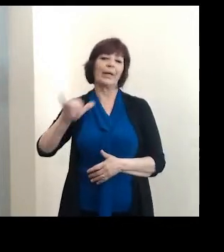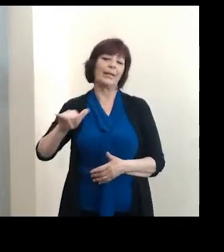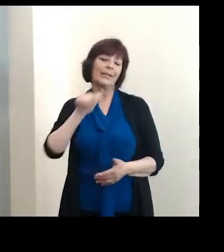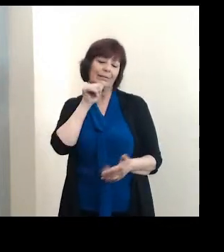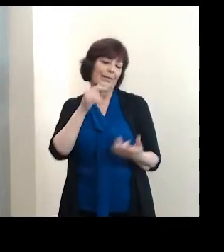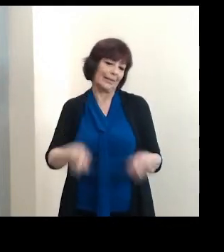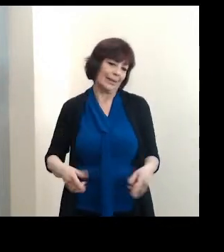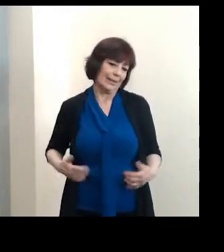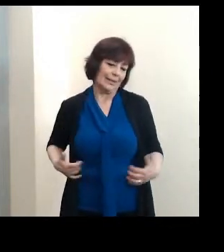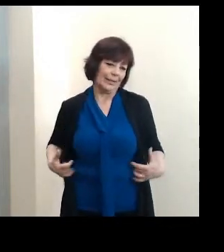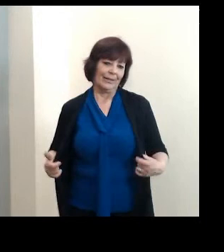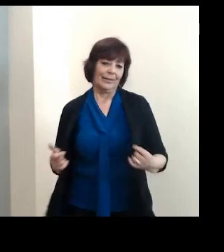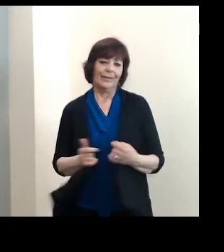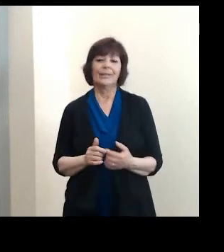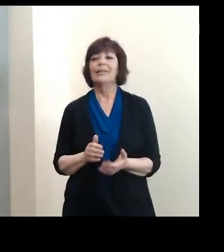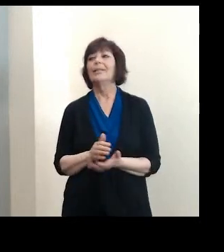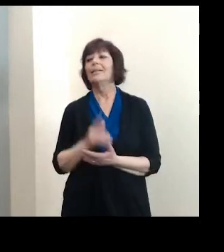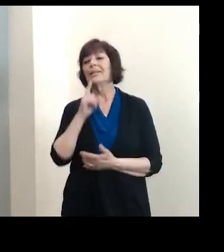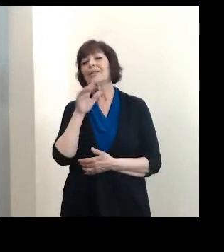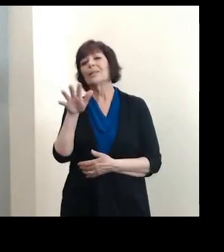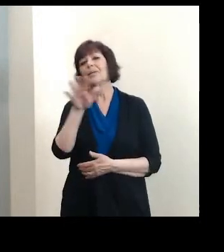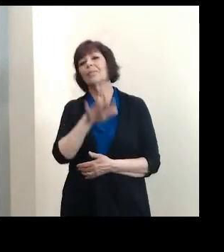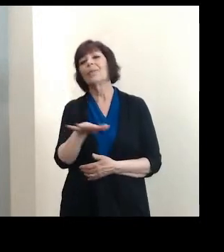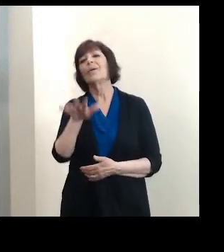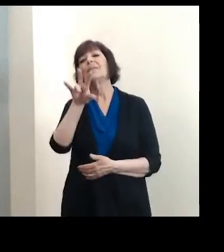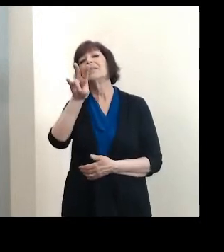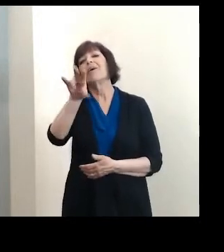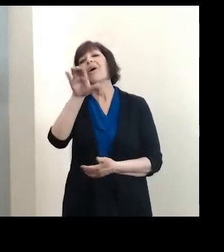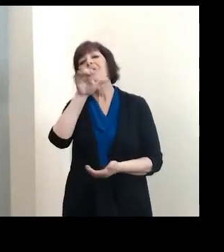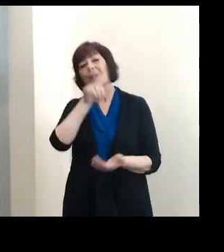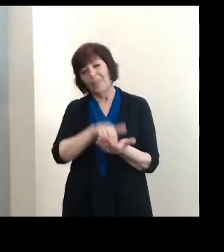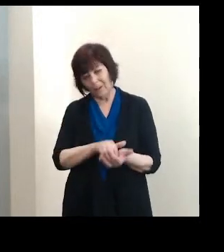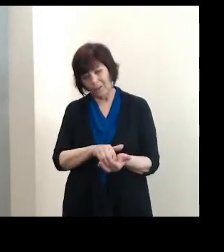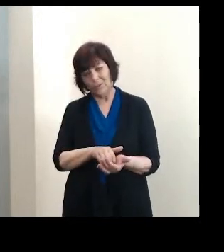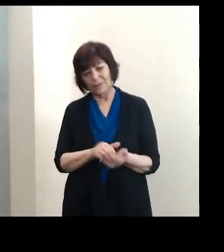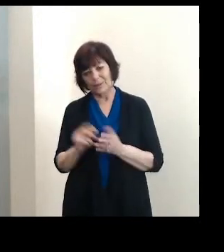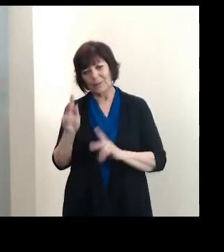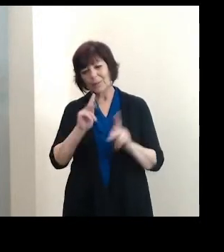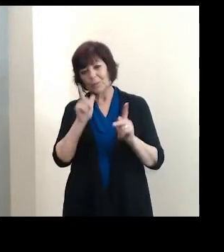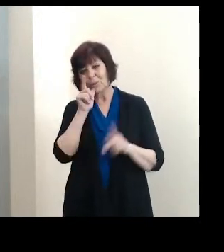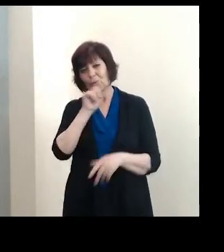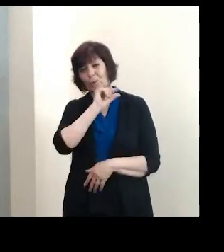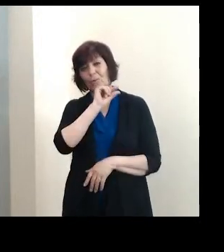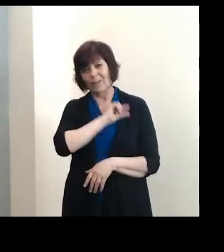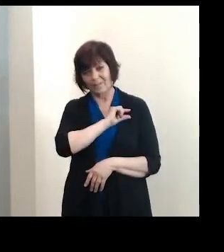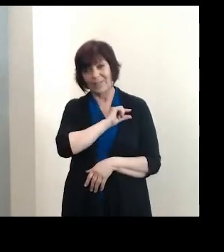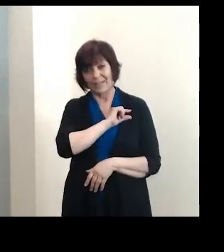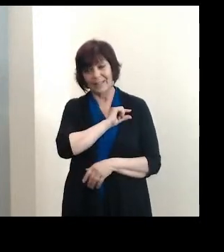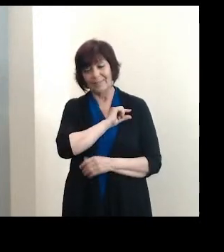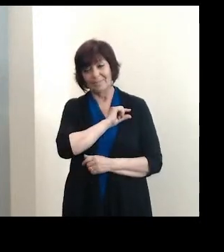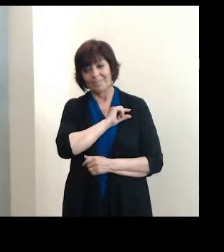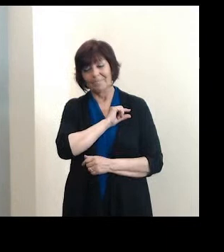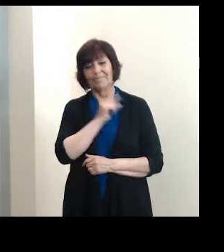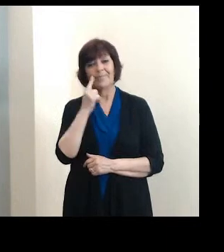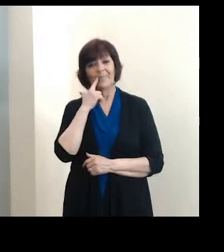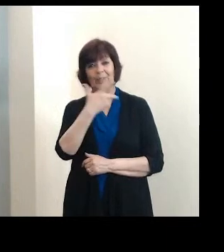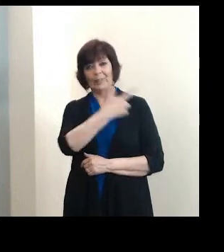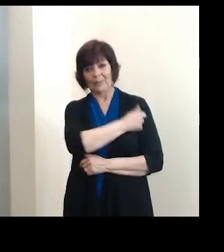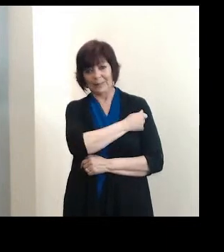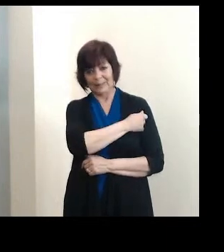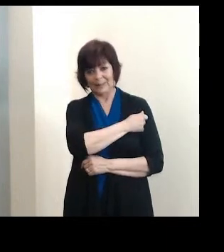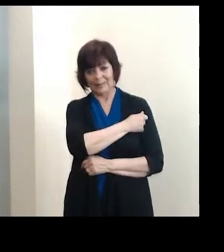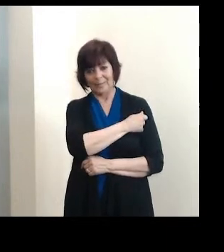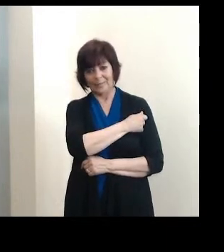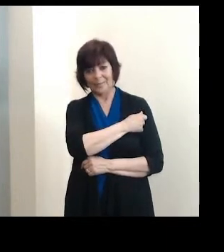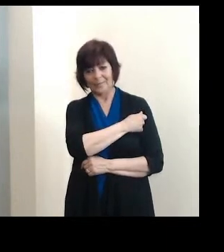I think I said earlier, there's about 700,000 Erie County residents who qualify for the vaccine right now. And